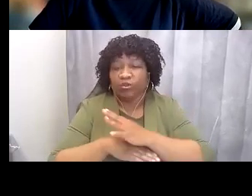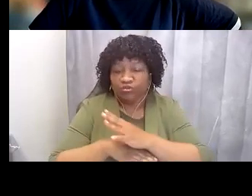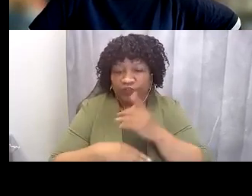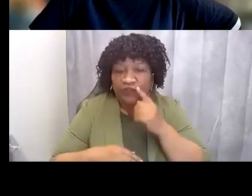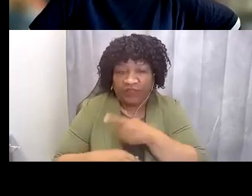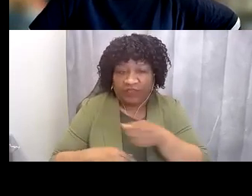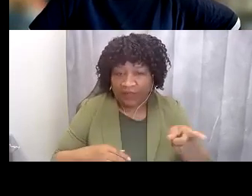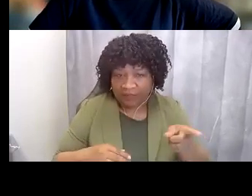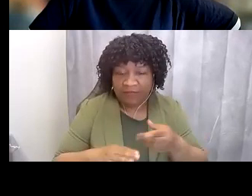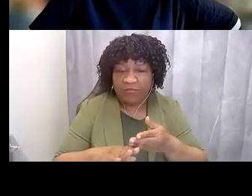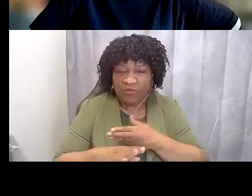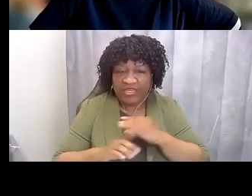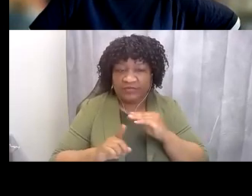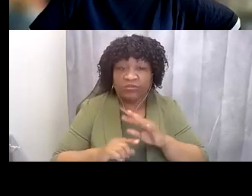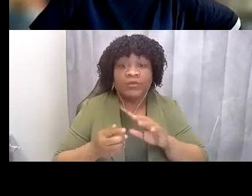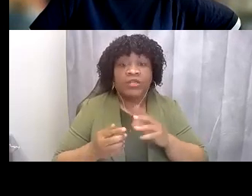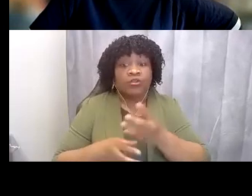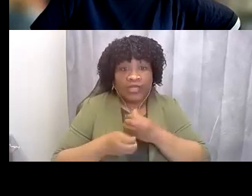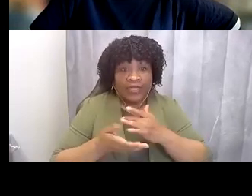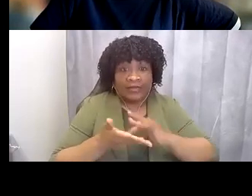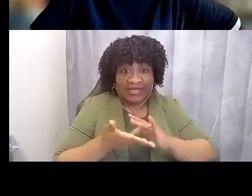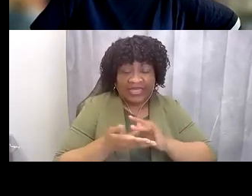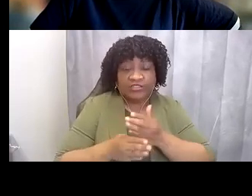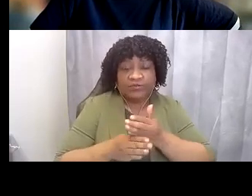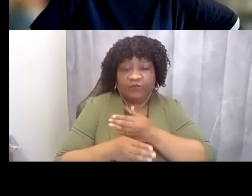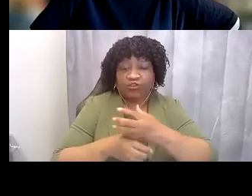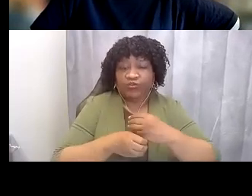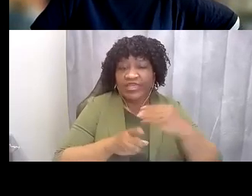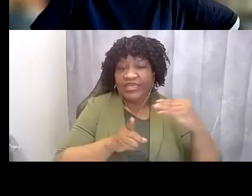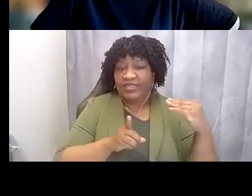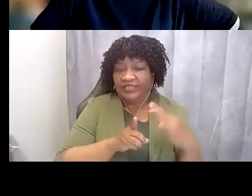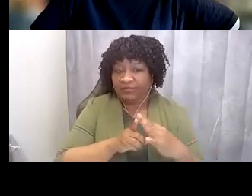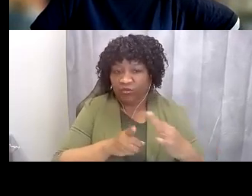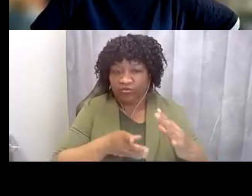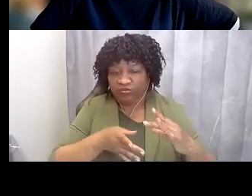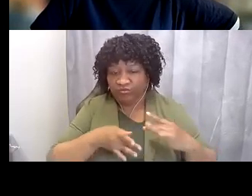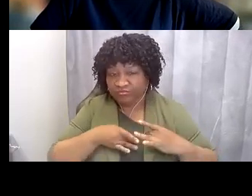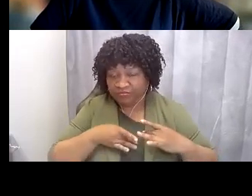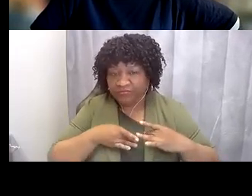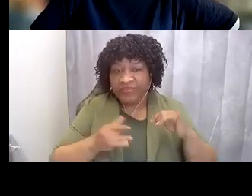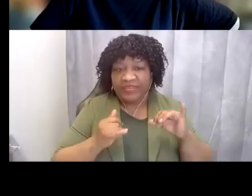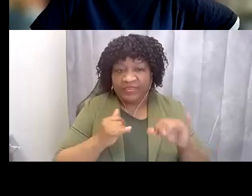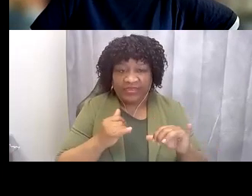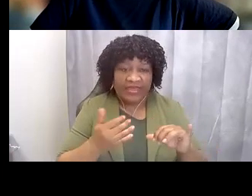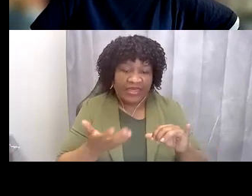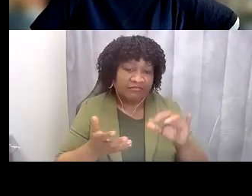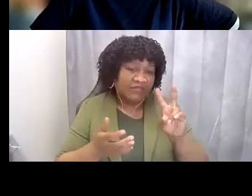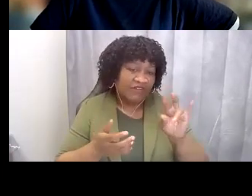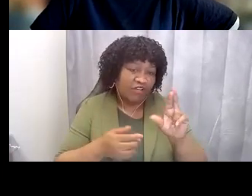that means is you're getting the medication before you get exposed to the